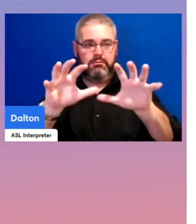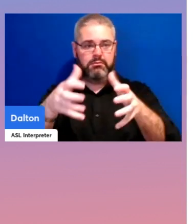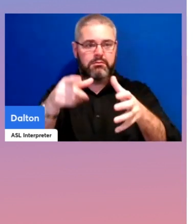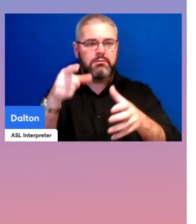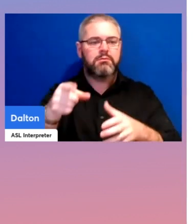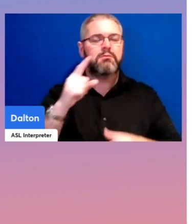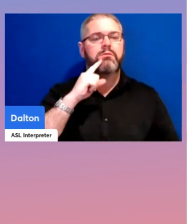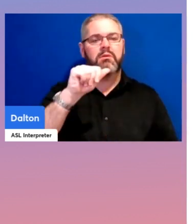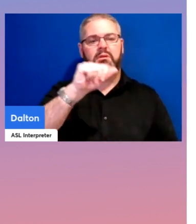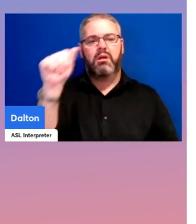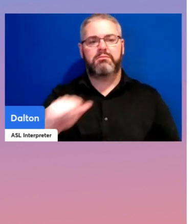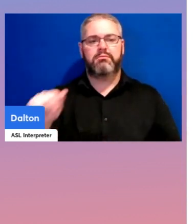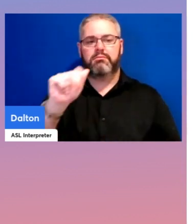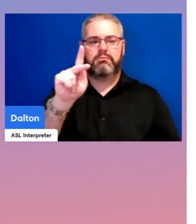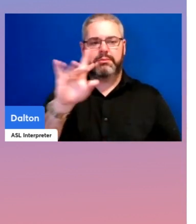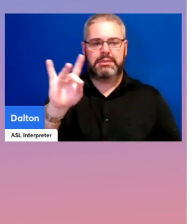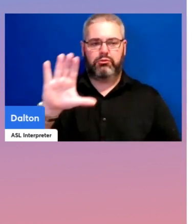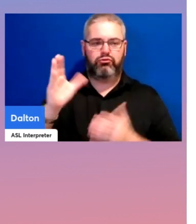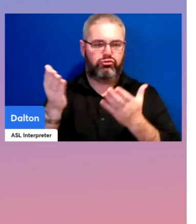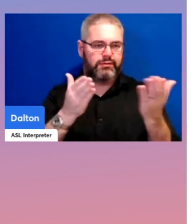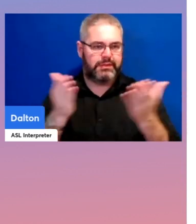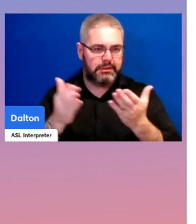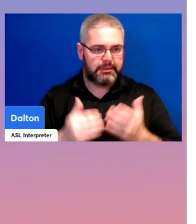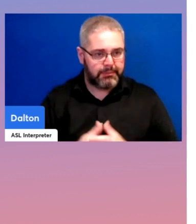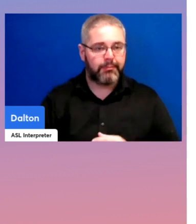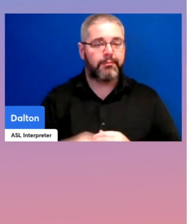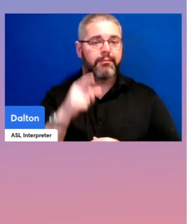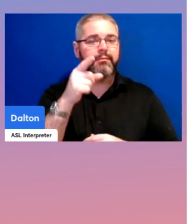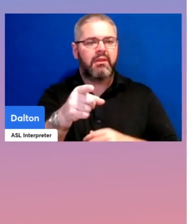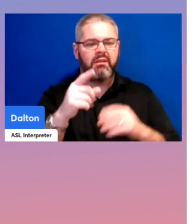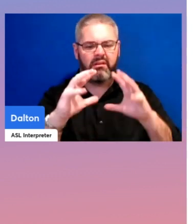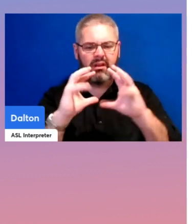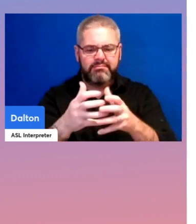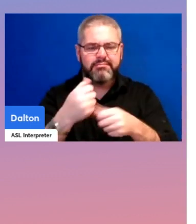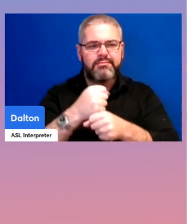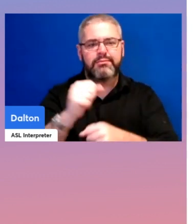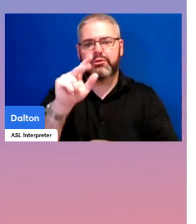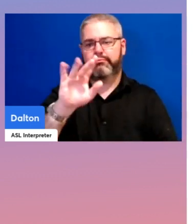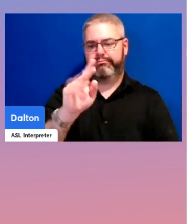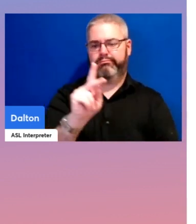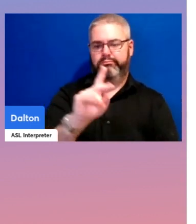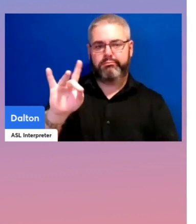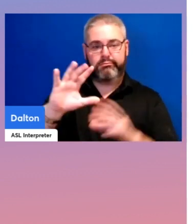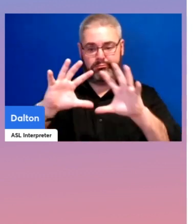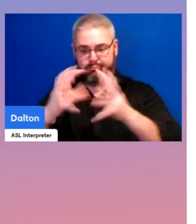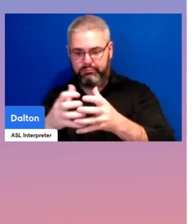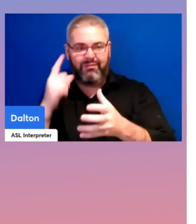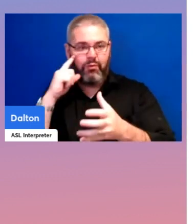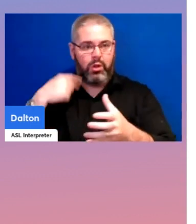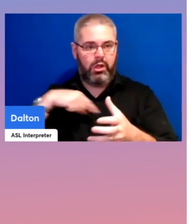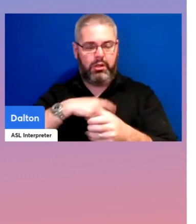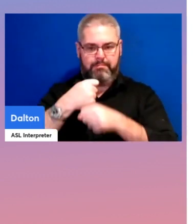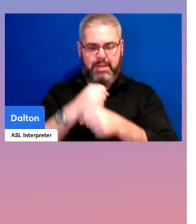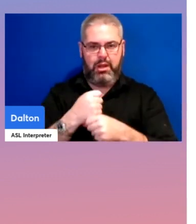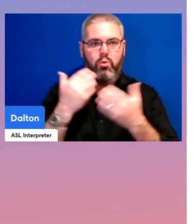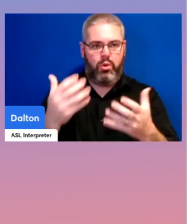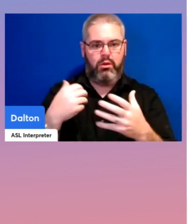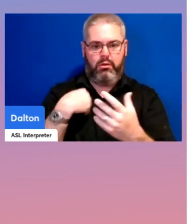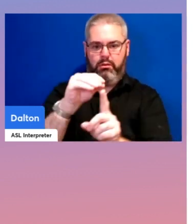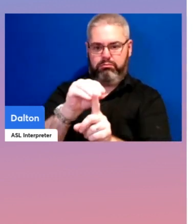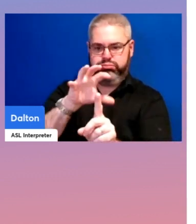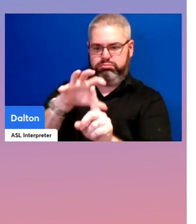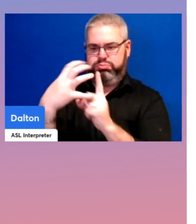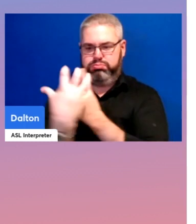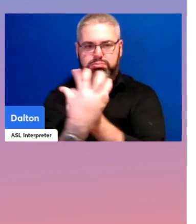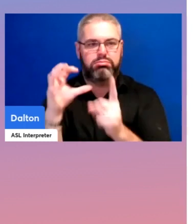Azure Kubernetes service. So this module creates a Kubernetes cluster for us. We have the Kubernetes platform module,